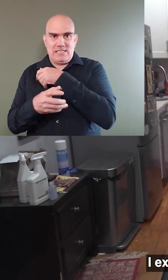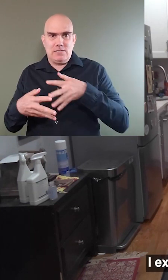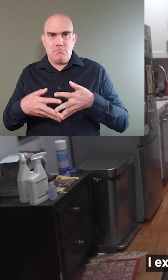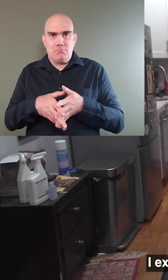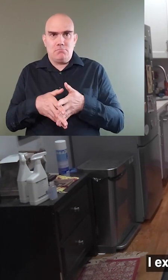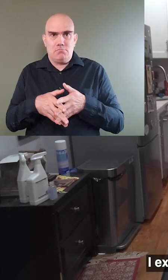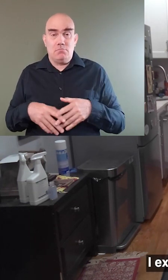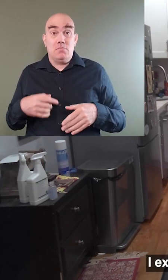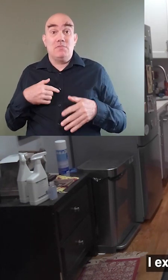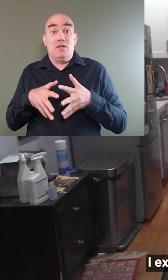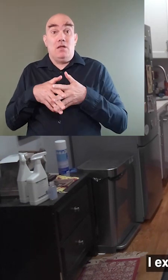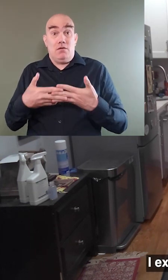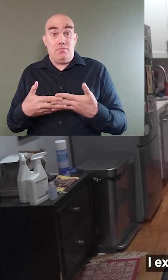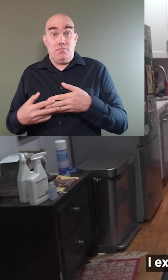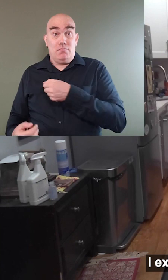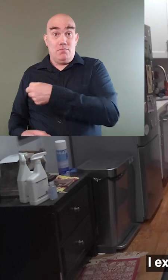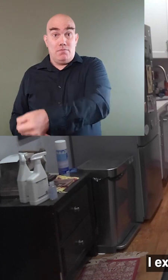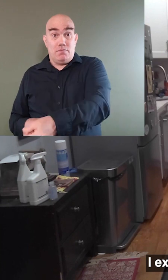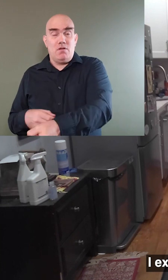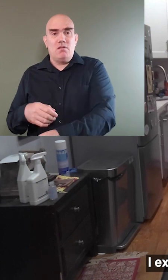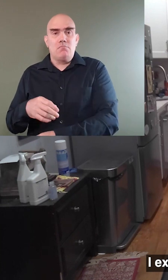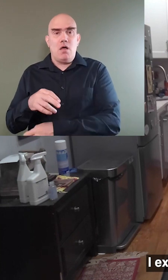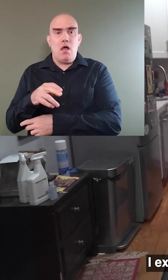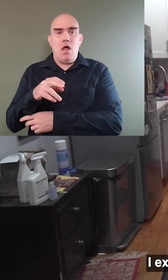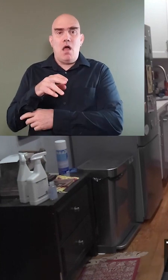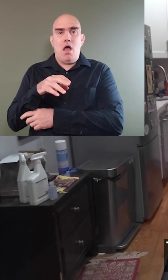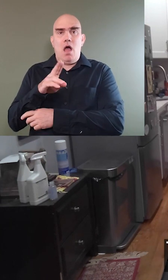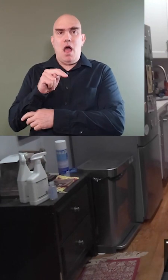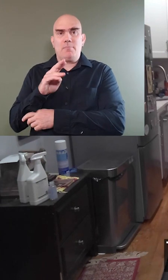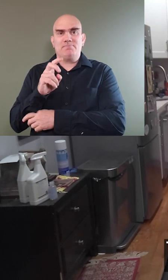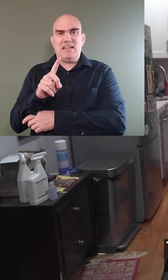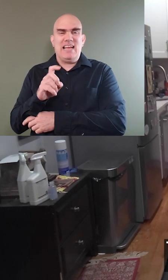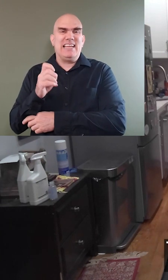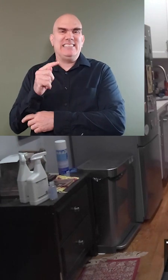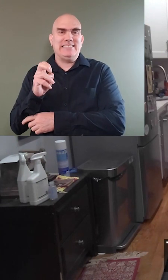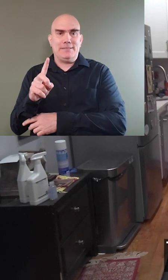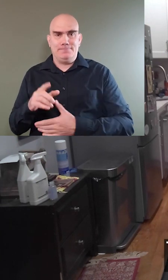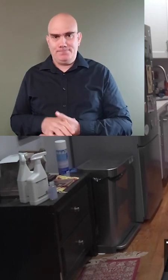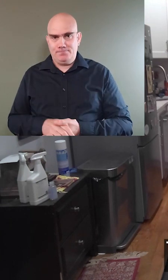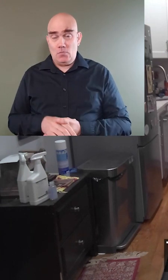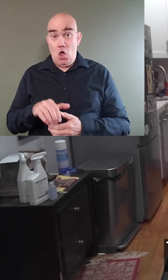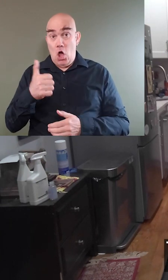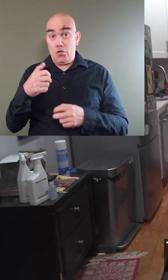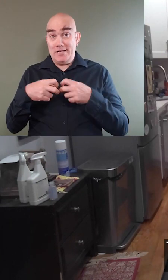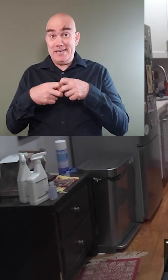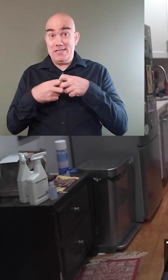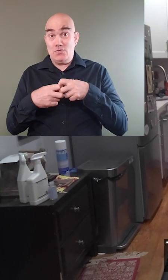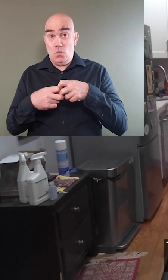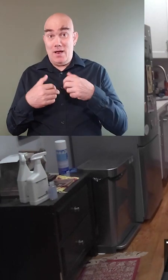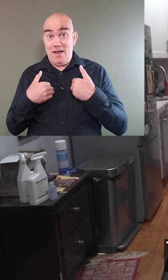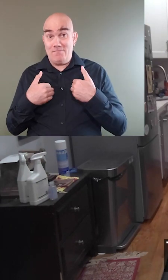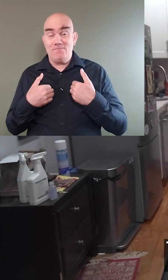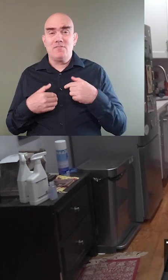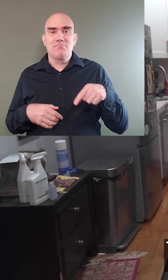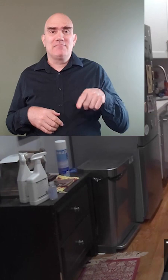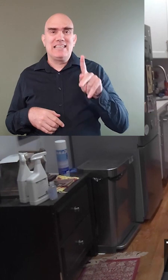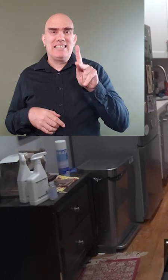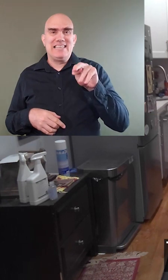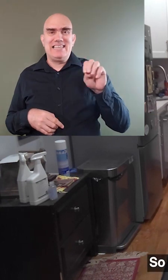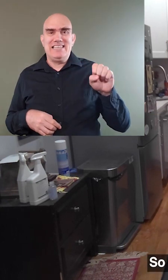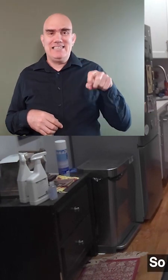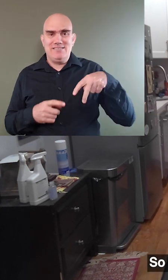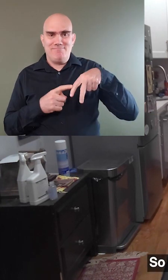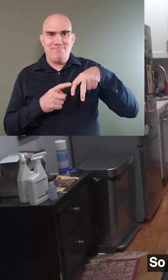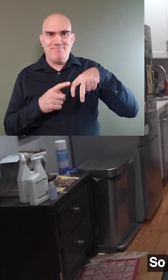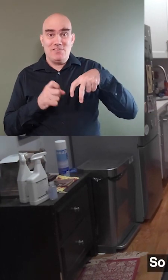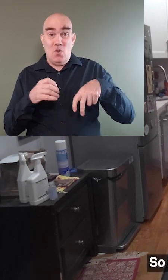I extend my elbow, I unbend it. The other hinge joints in the body are our knees.